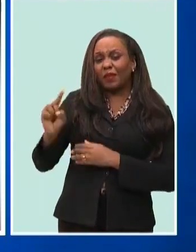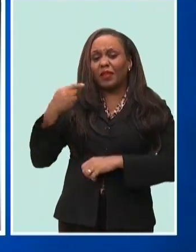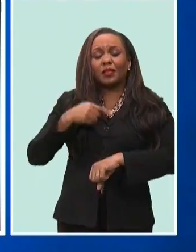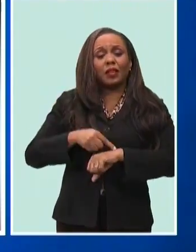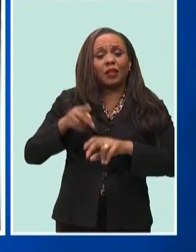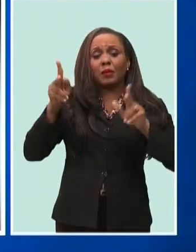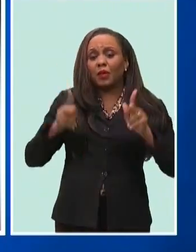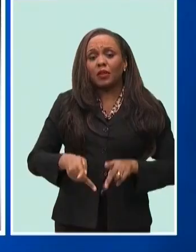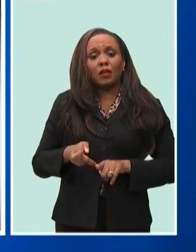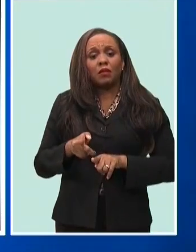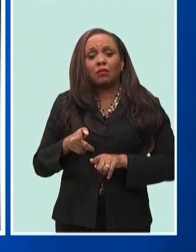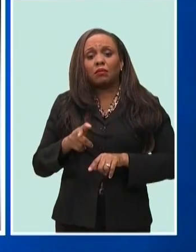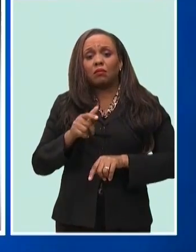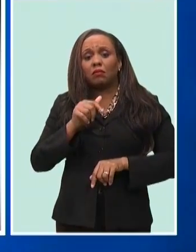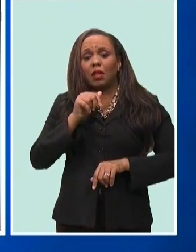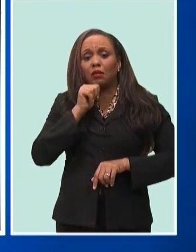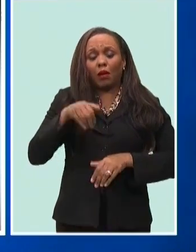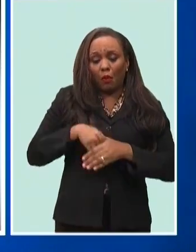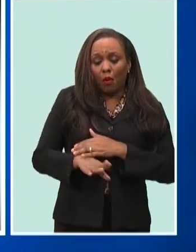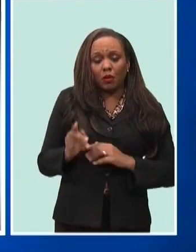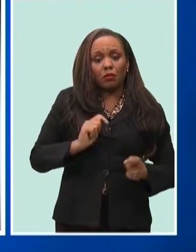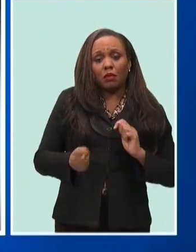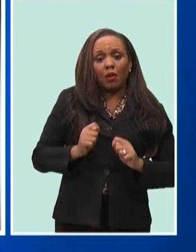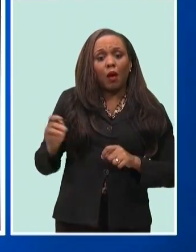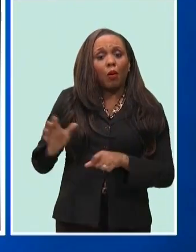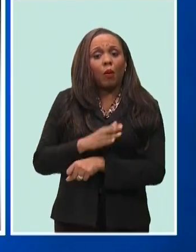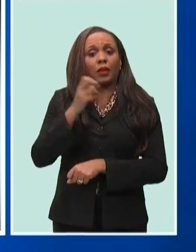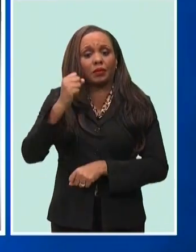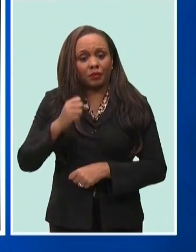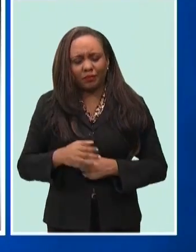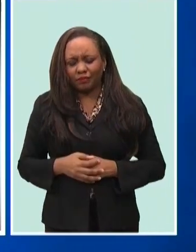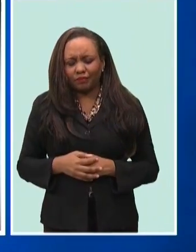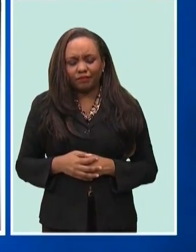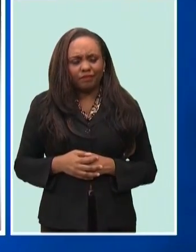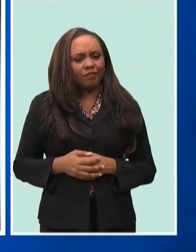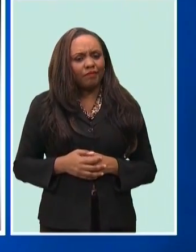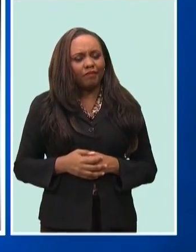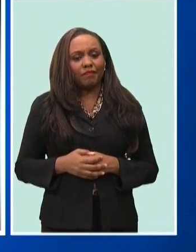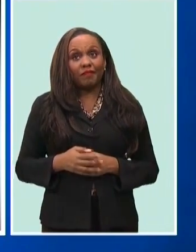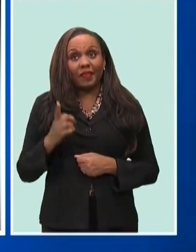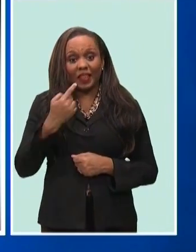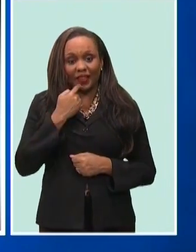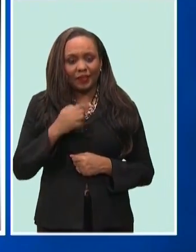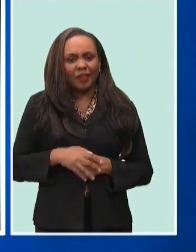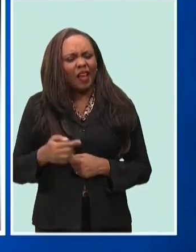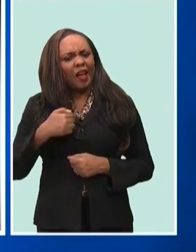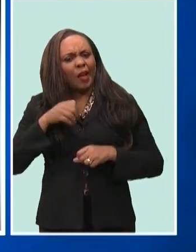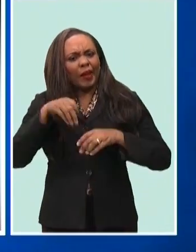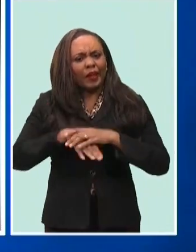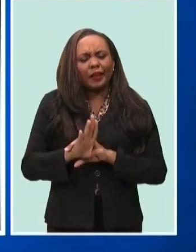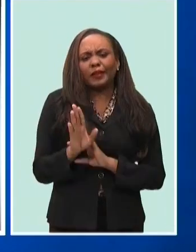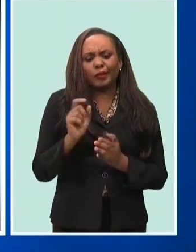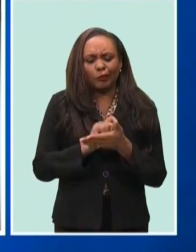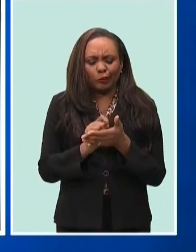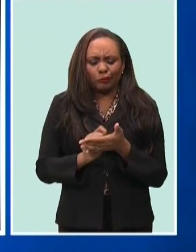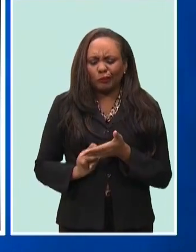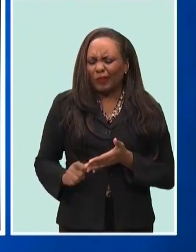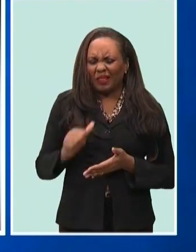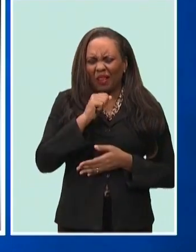has copped a road march title. I went in that studio to even pen anything dealing with family. The furthest thing from my